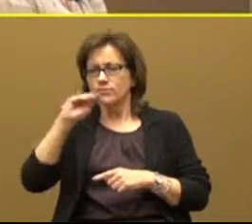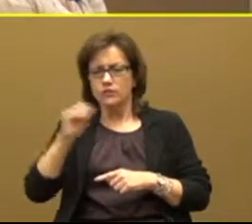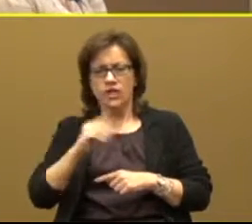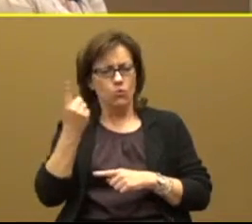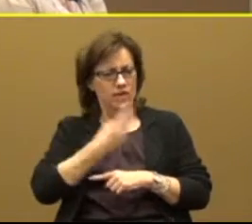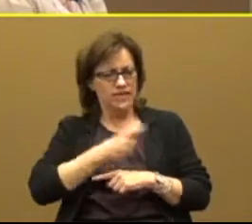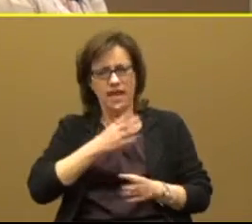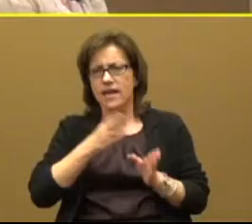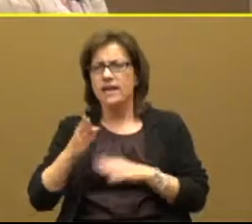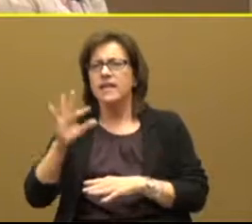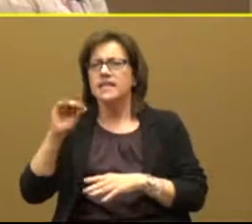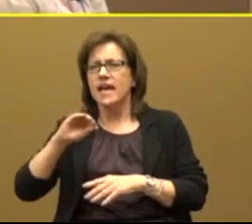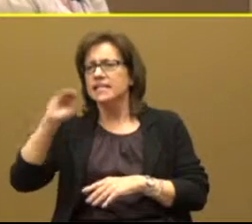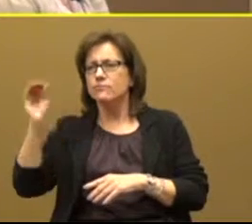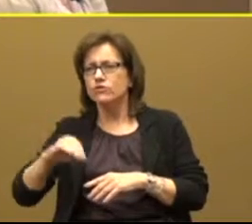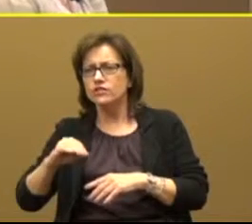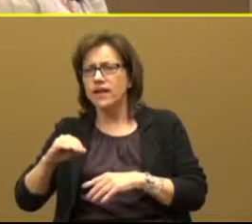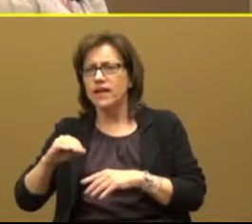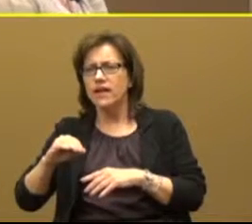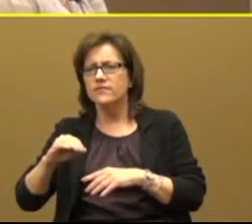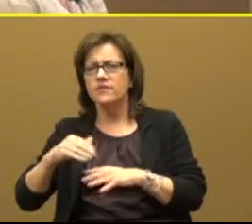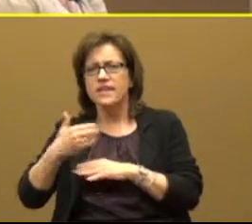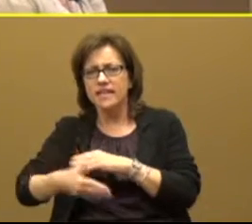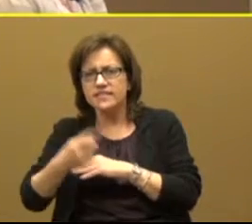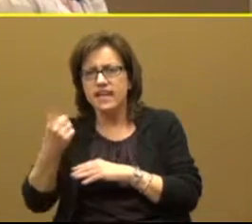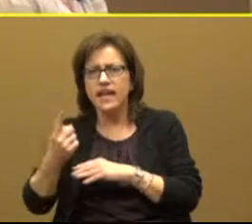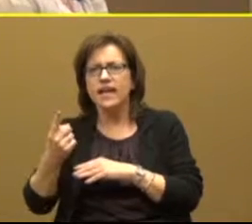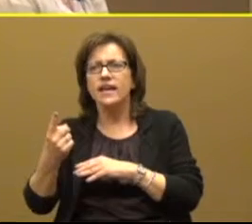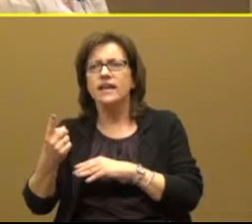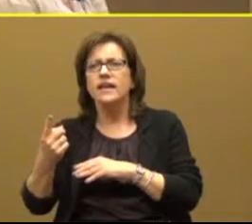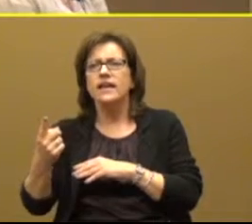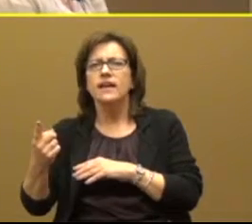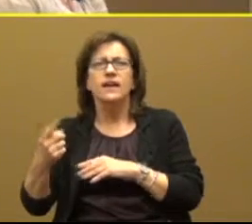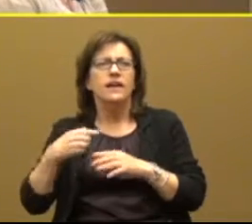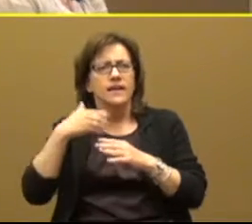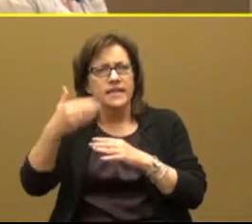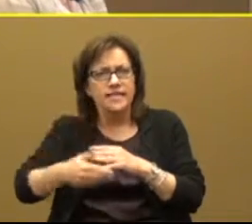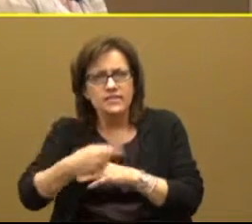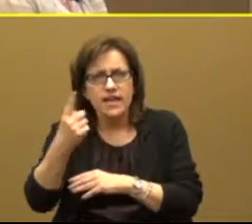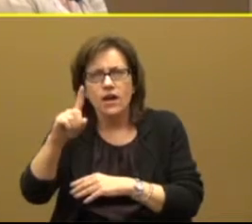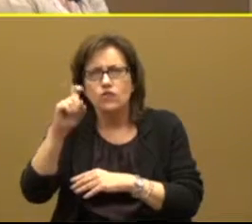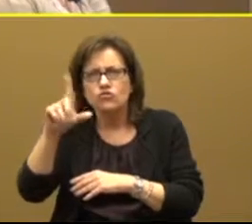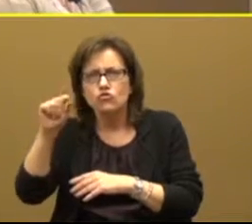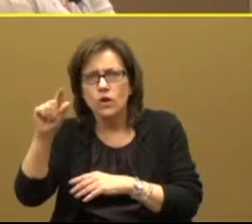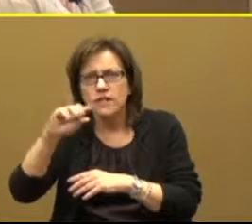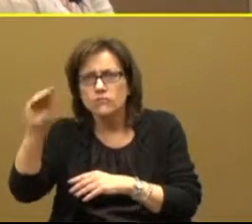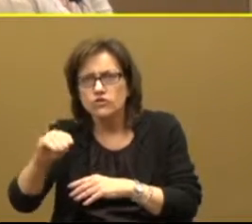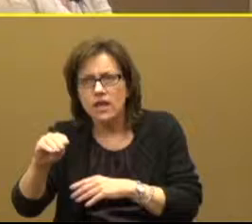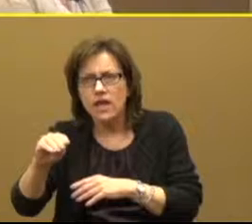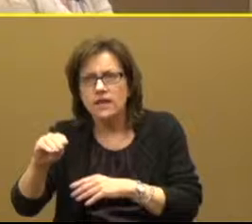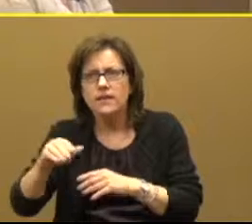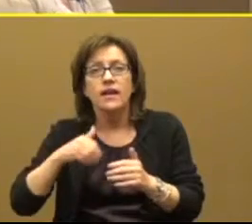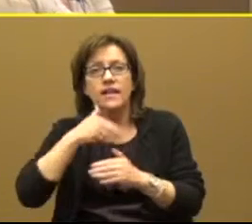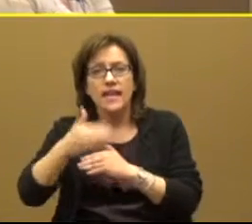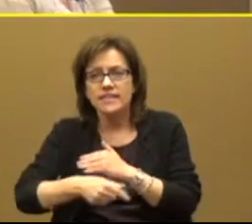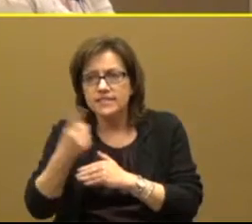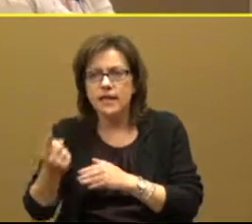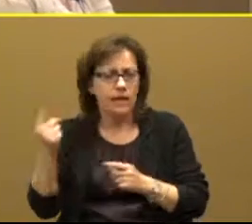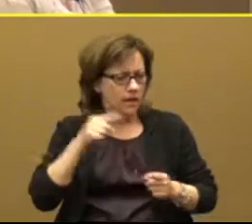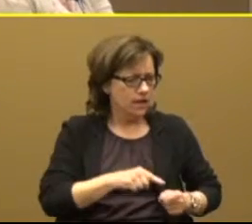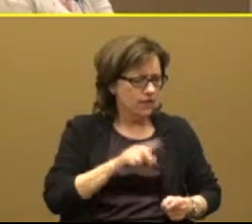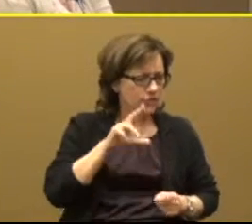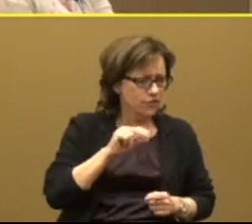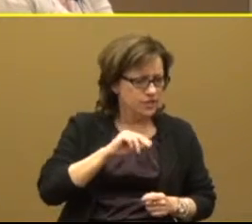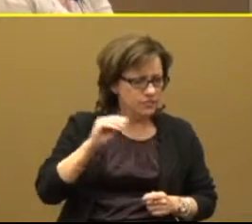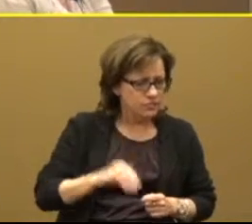90% the next to 100% back down to 20%. And we were like, what is going on? What is going on? And I